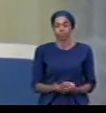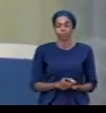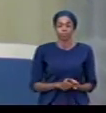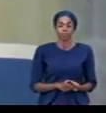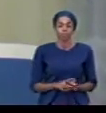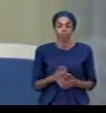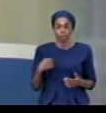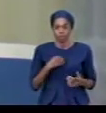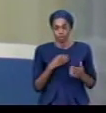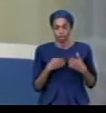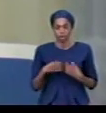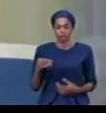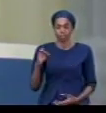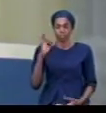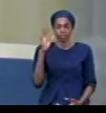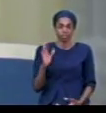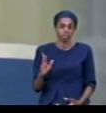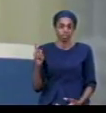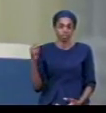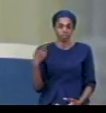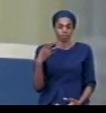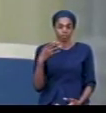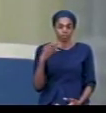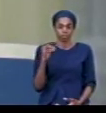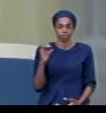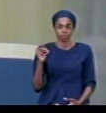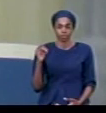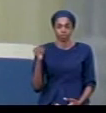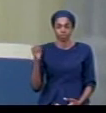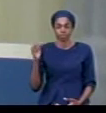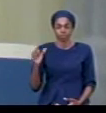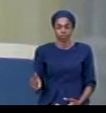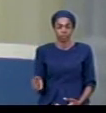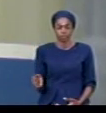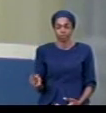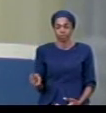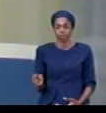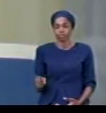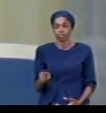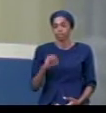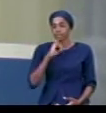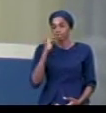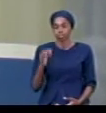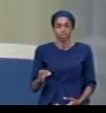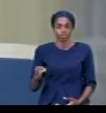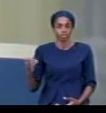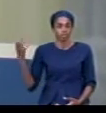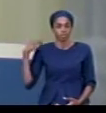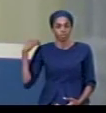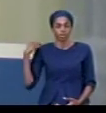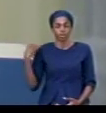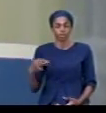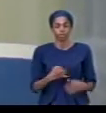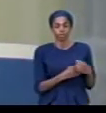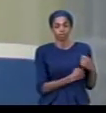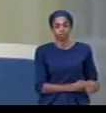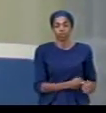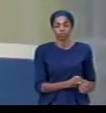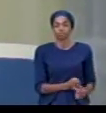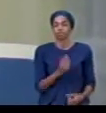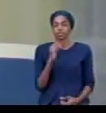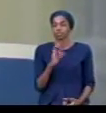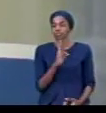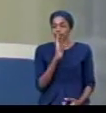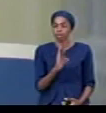Pastor Thomas Adama, is co-chairman on security. They have done their job very well. You're also